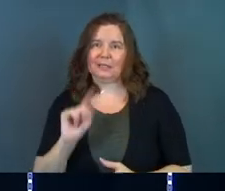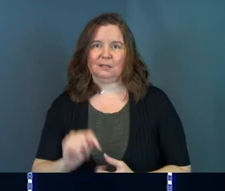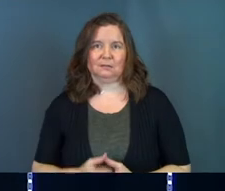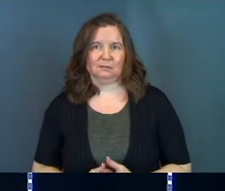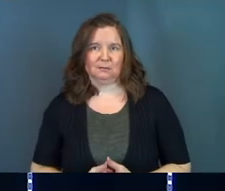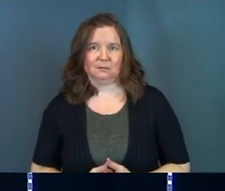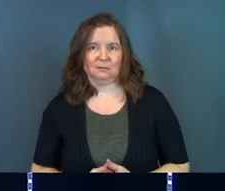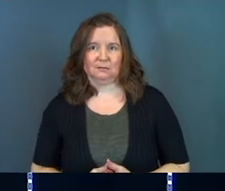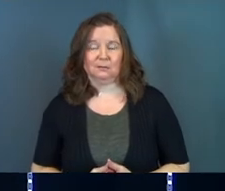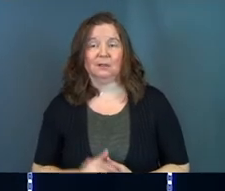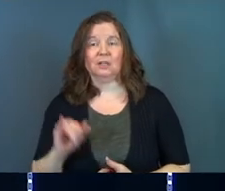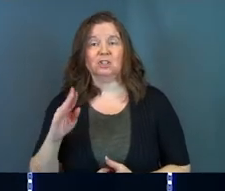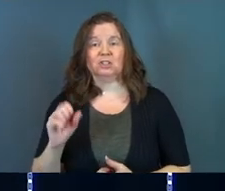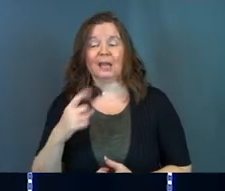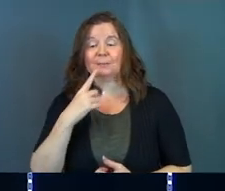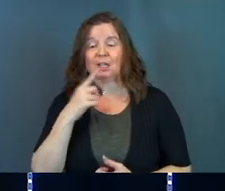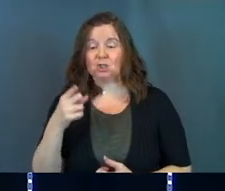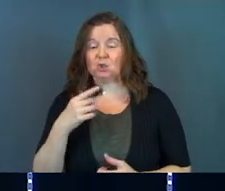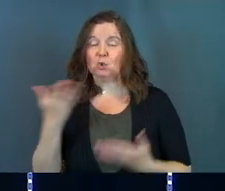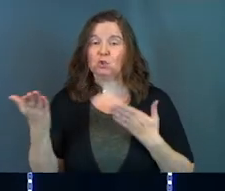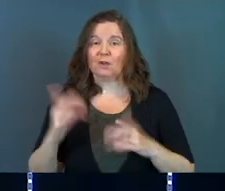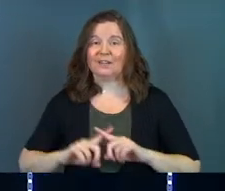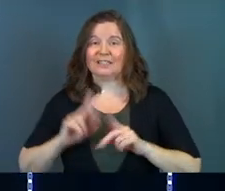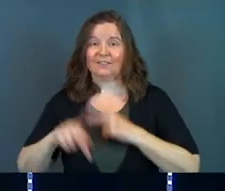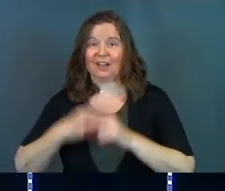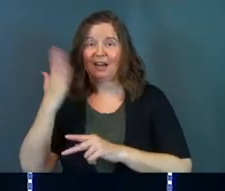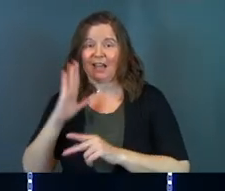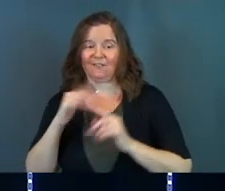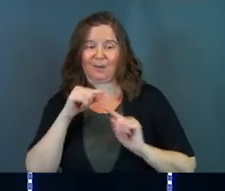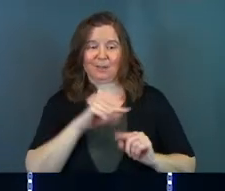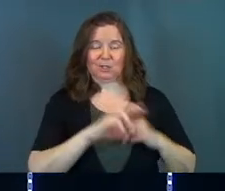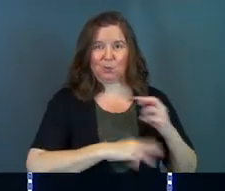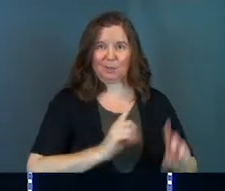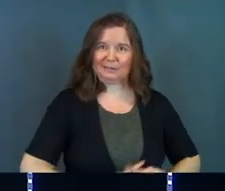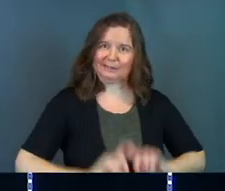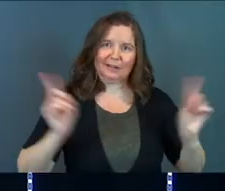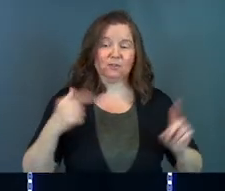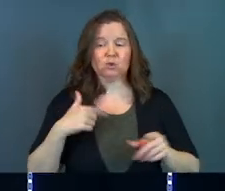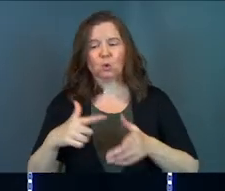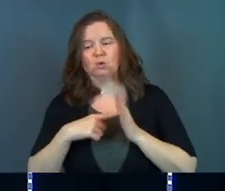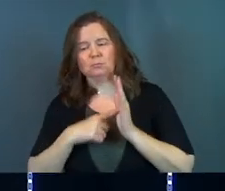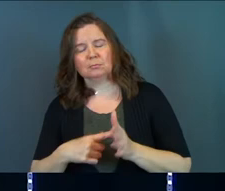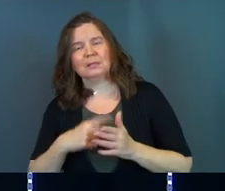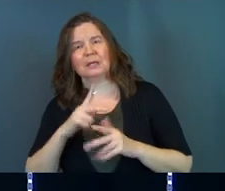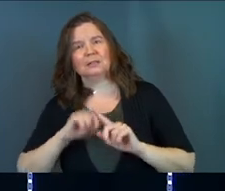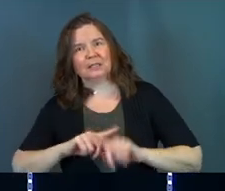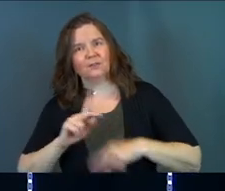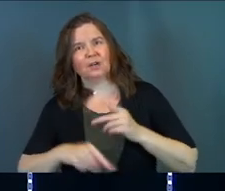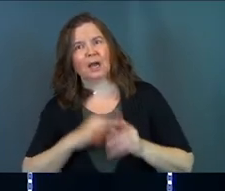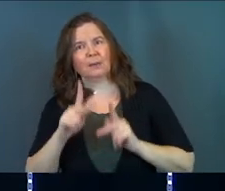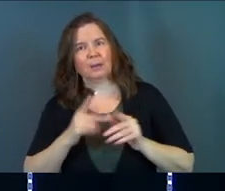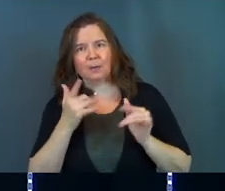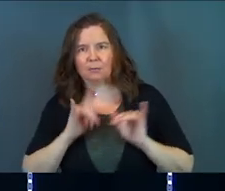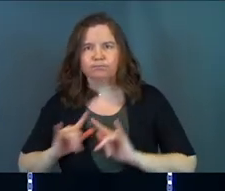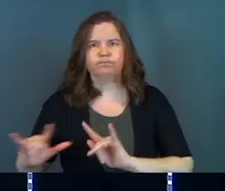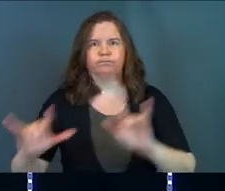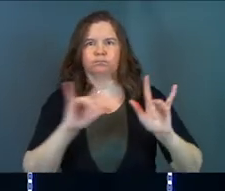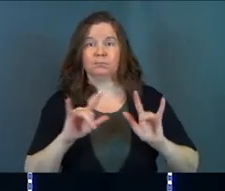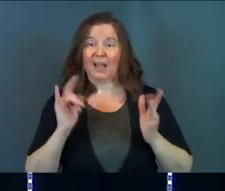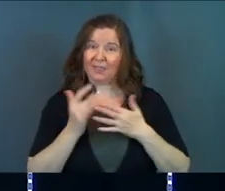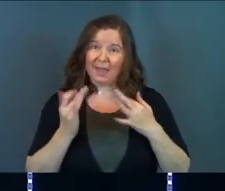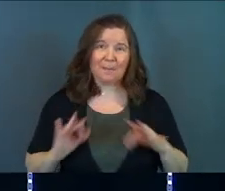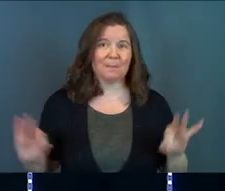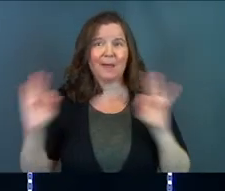it. And James says, you serve a different kind of God from this world, so be a different kind of people. And